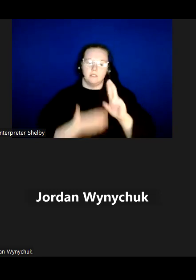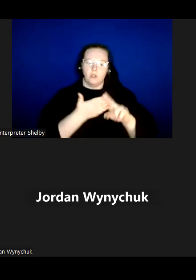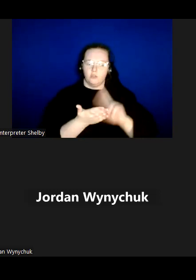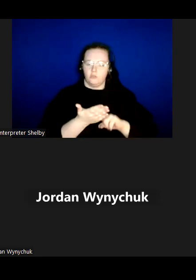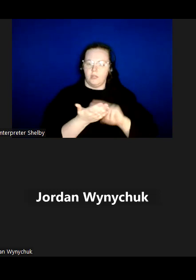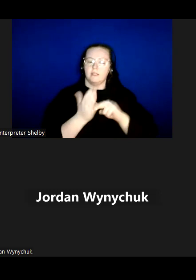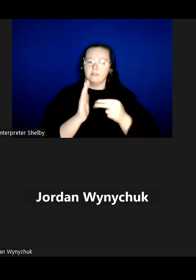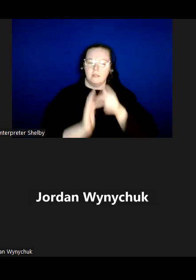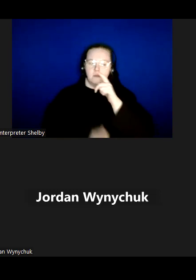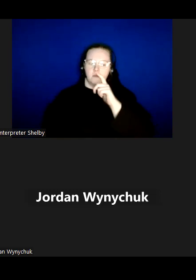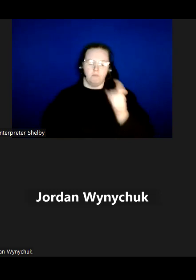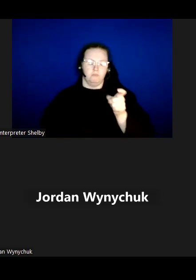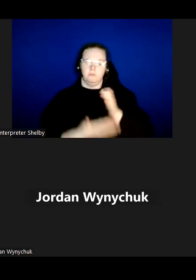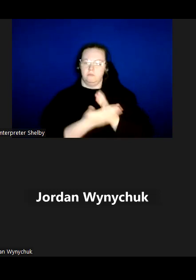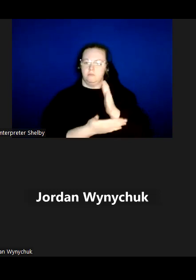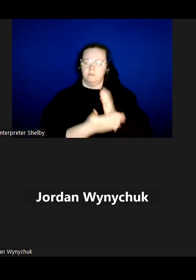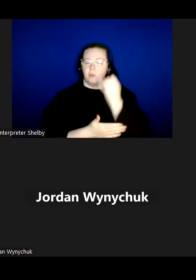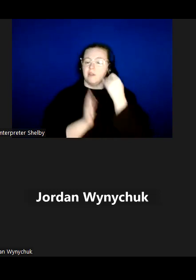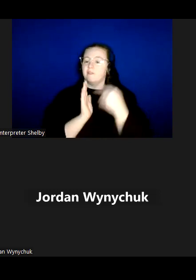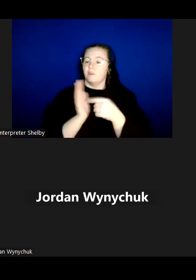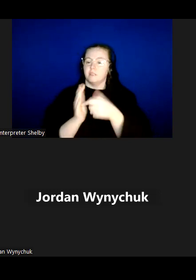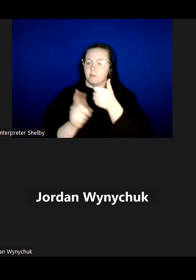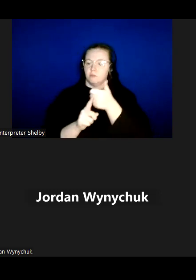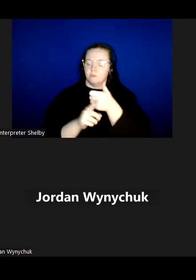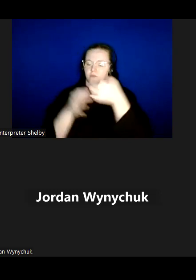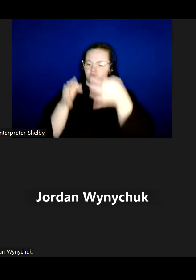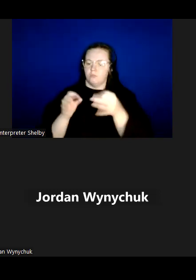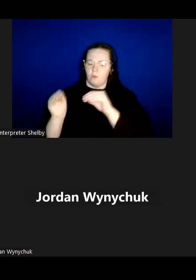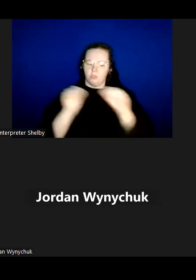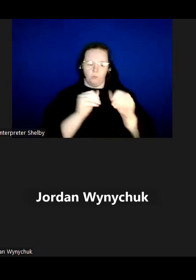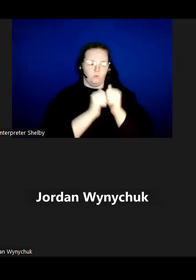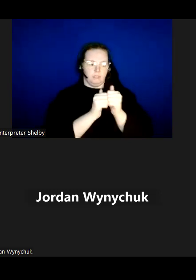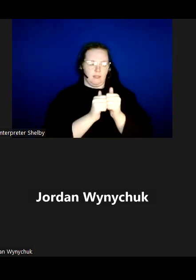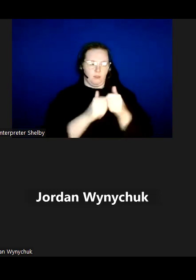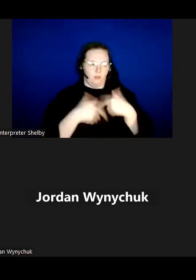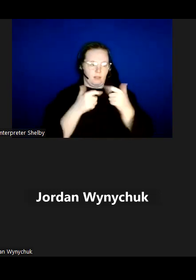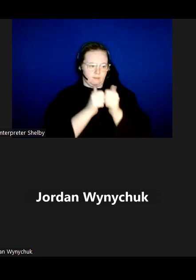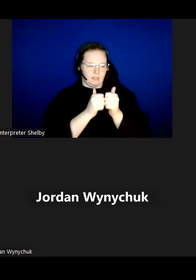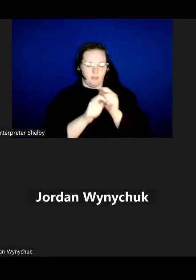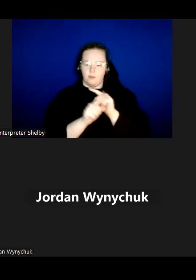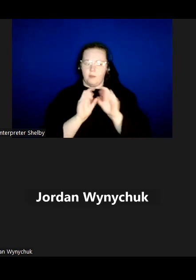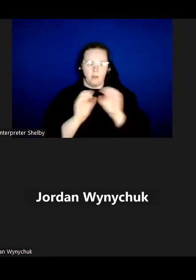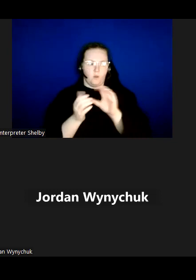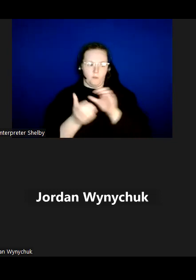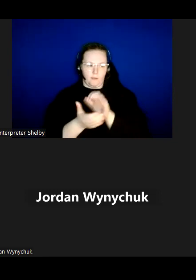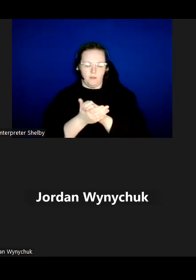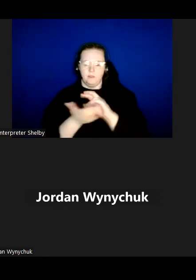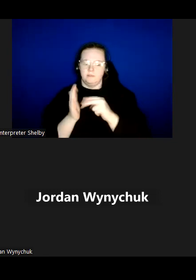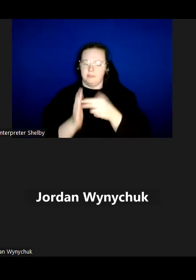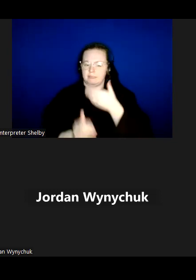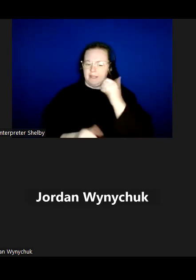if you are deciding to move in with somebody and you're not getting married, it's best practice to do a